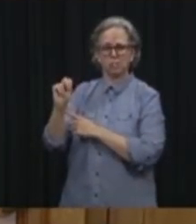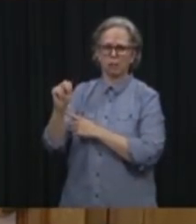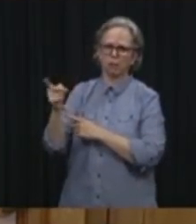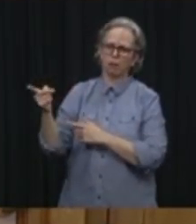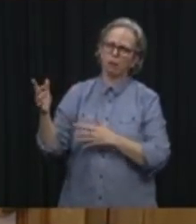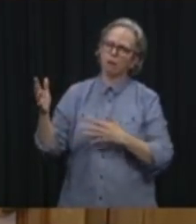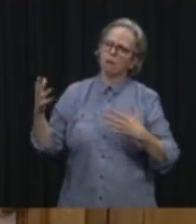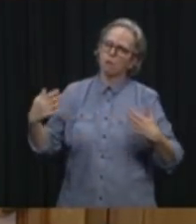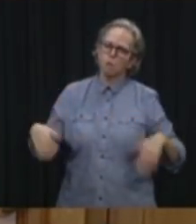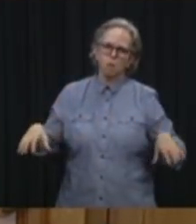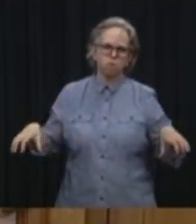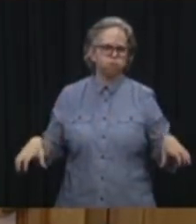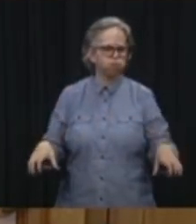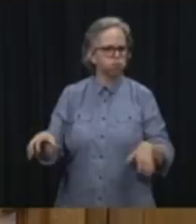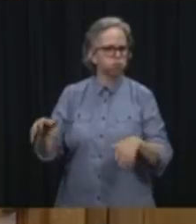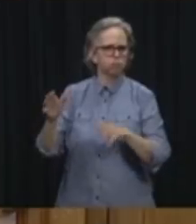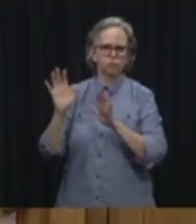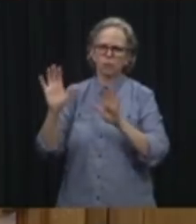order.